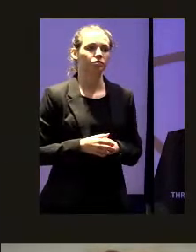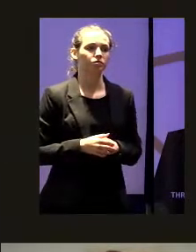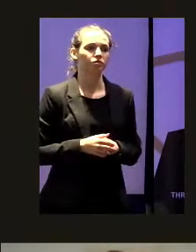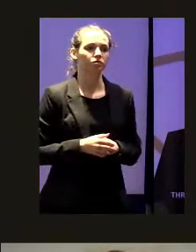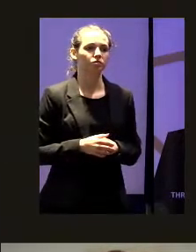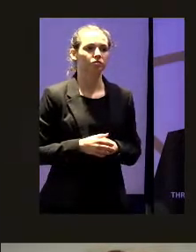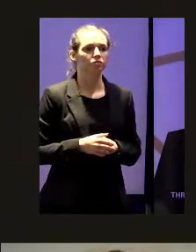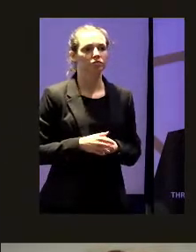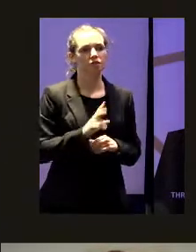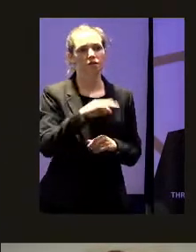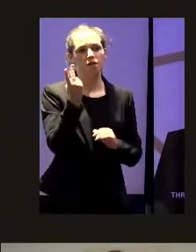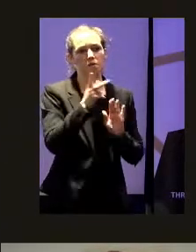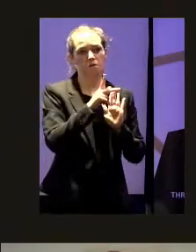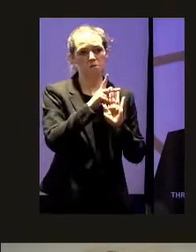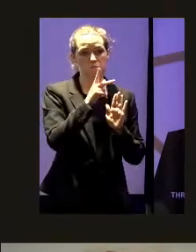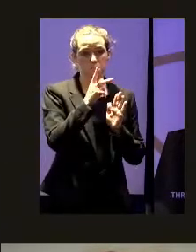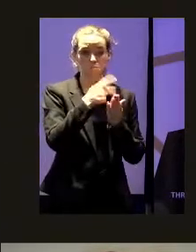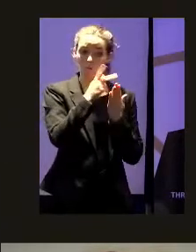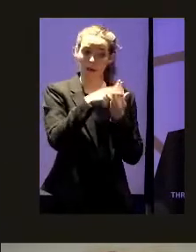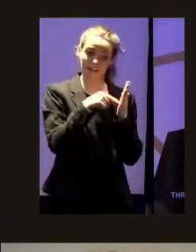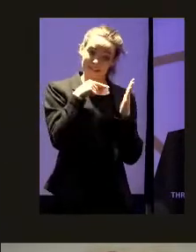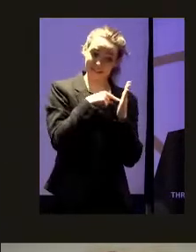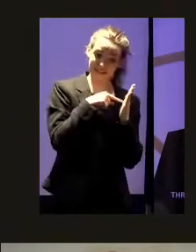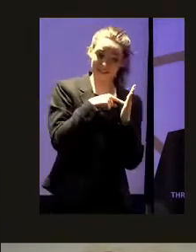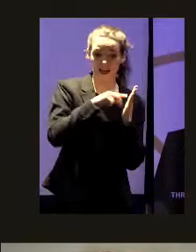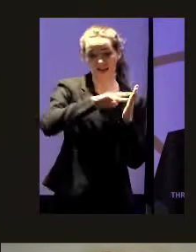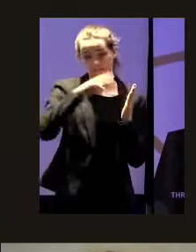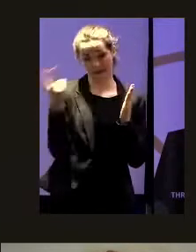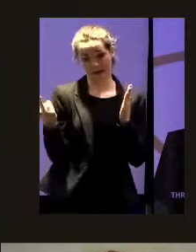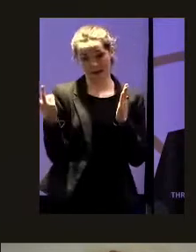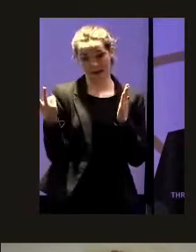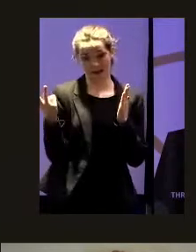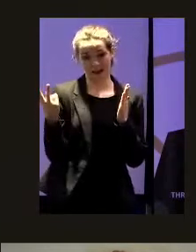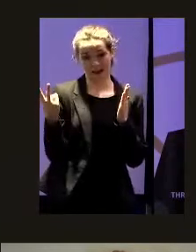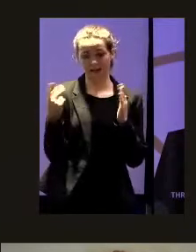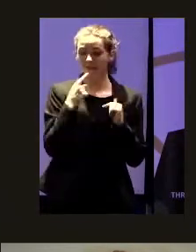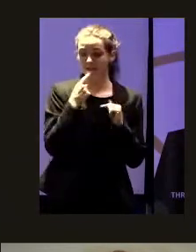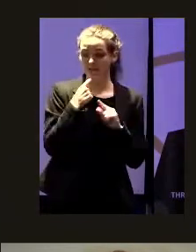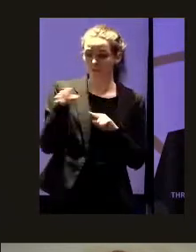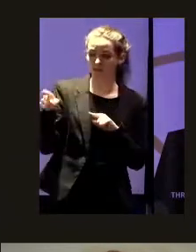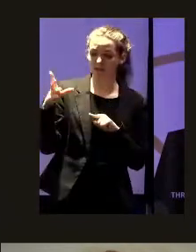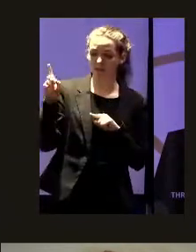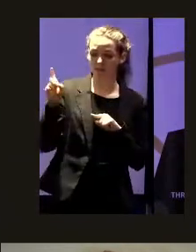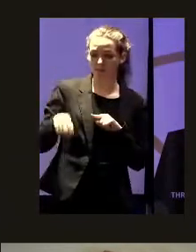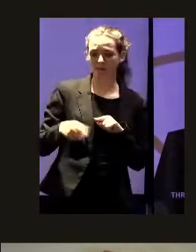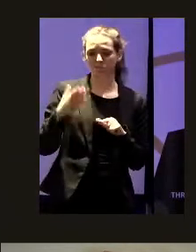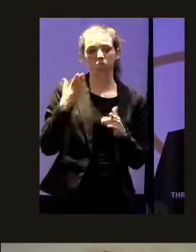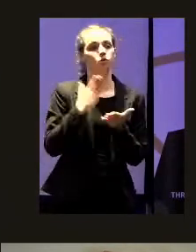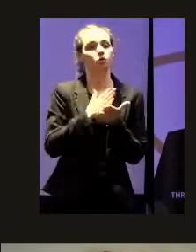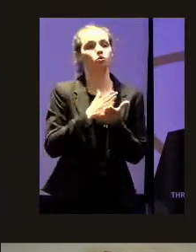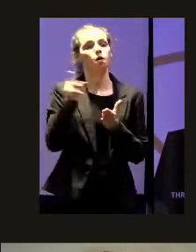other policy that we seek to also operationalize the issue of